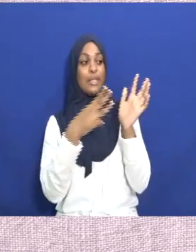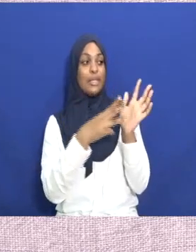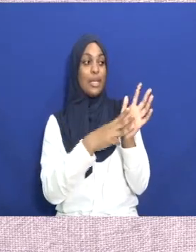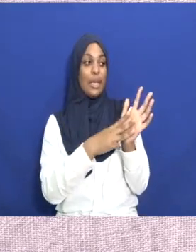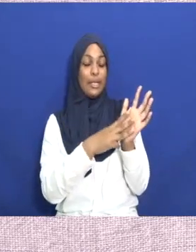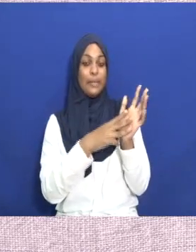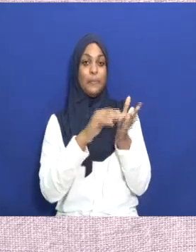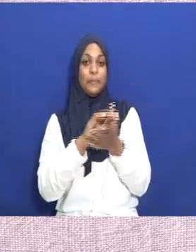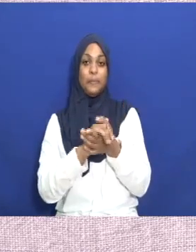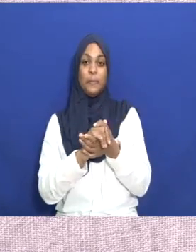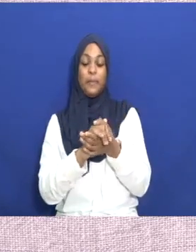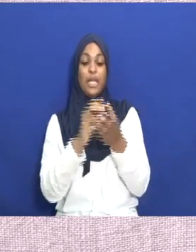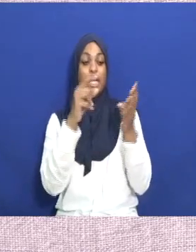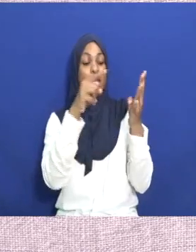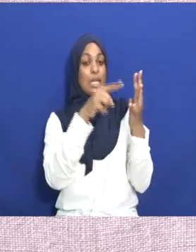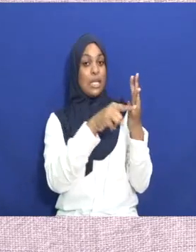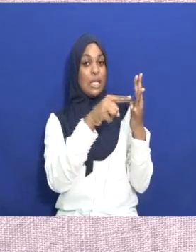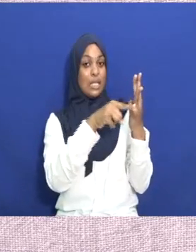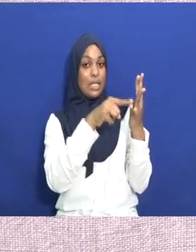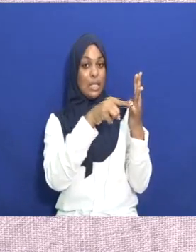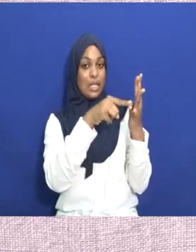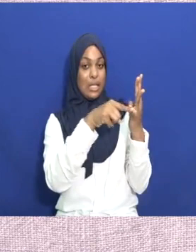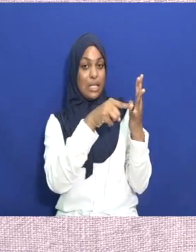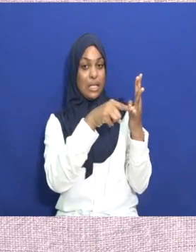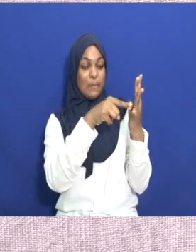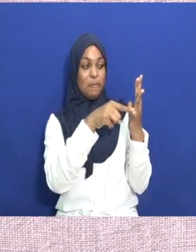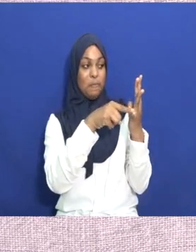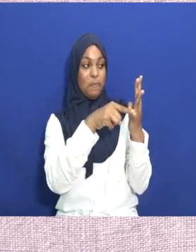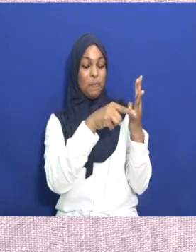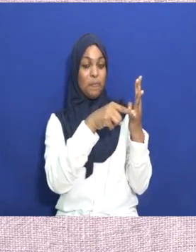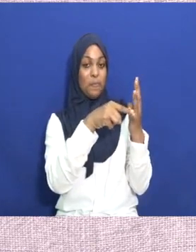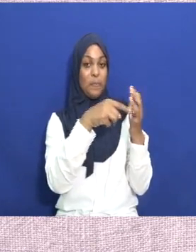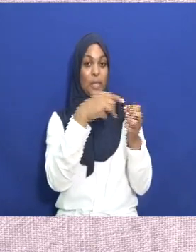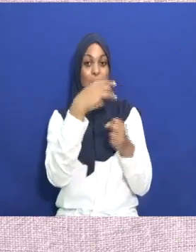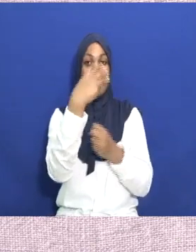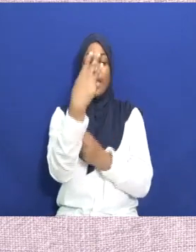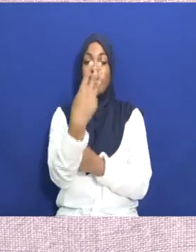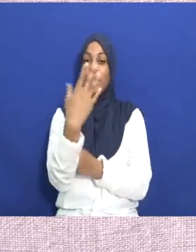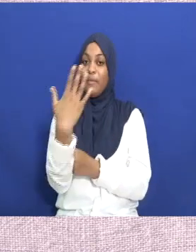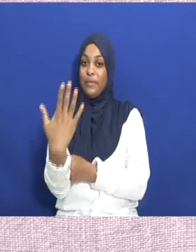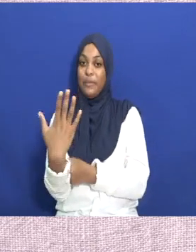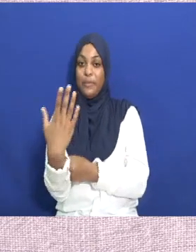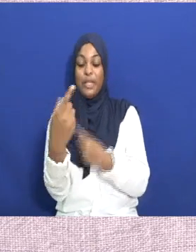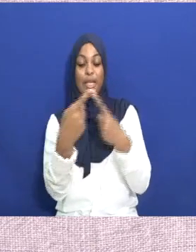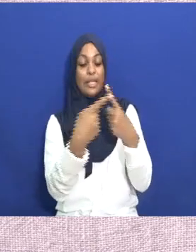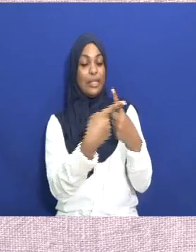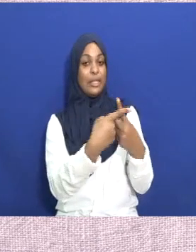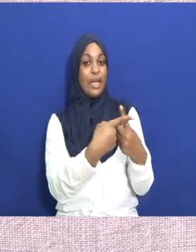D 35 times 35